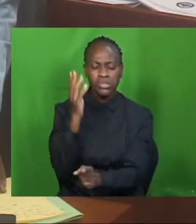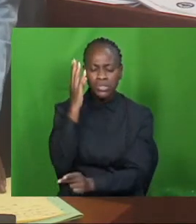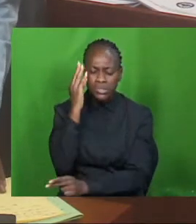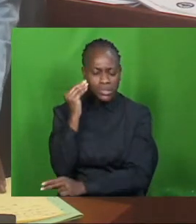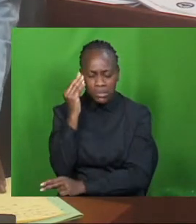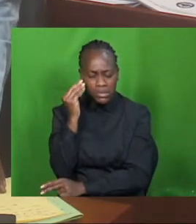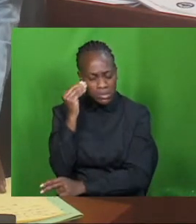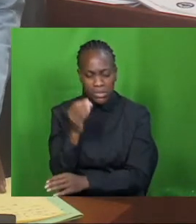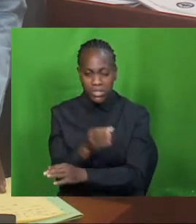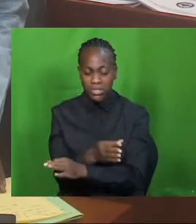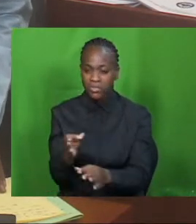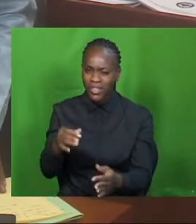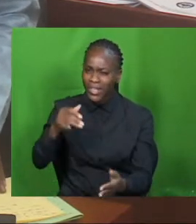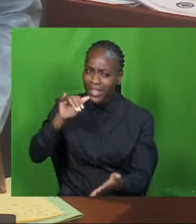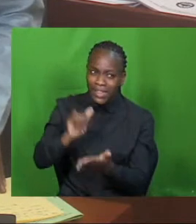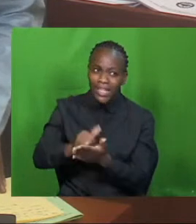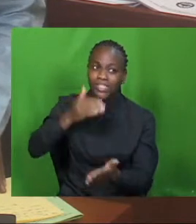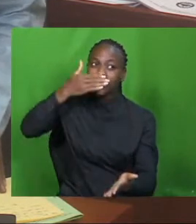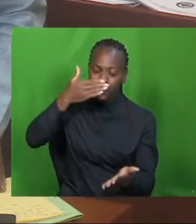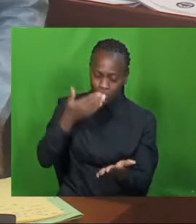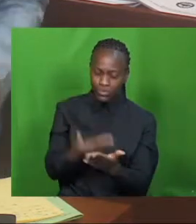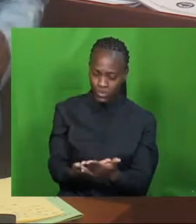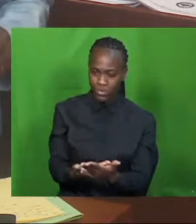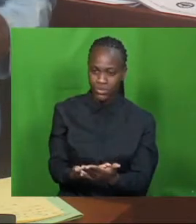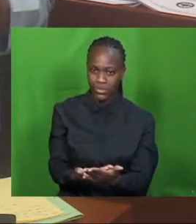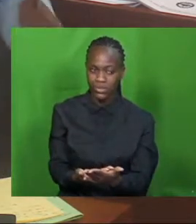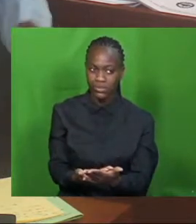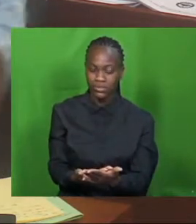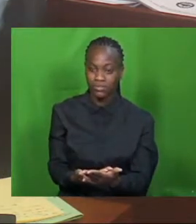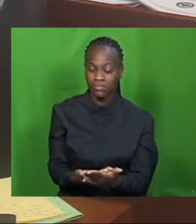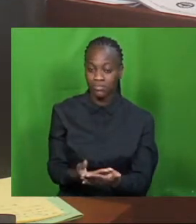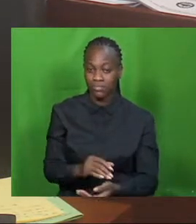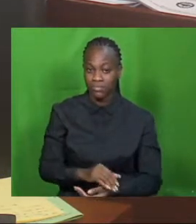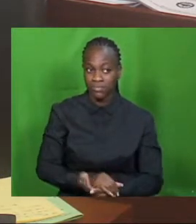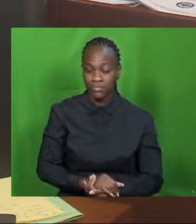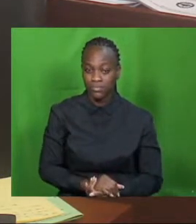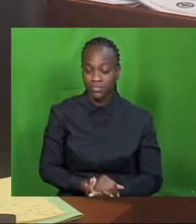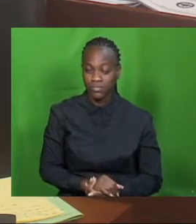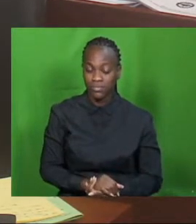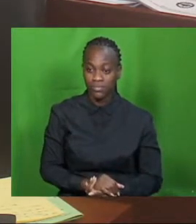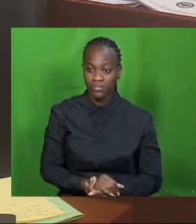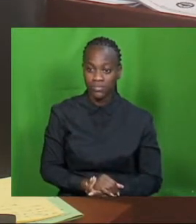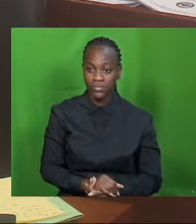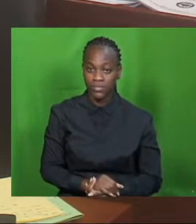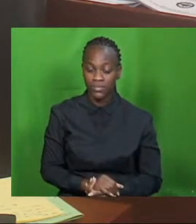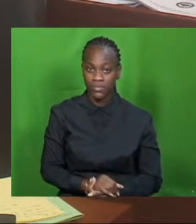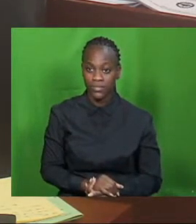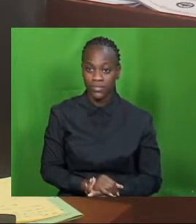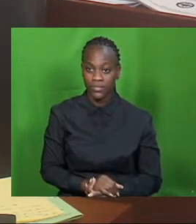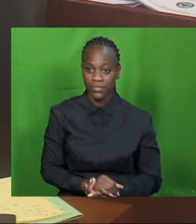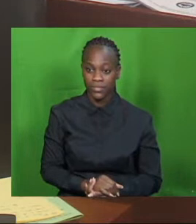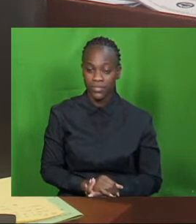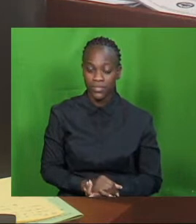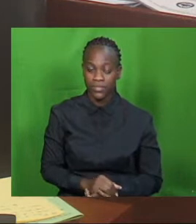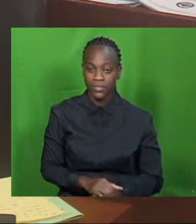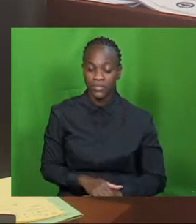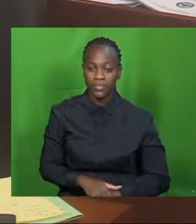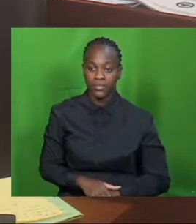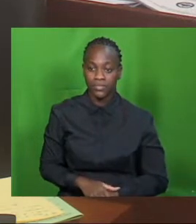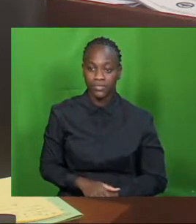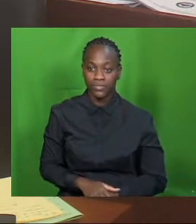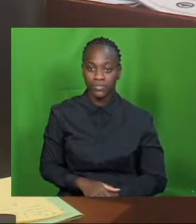Tanzanian Parliament have done, including even some investment interest in Dodoma, in